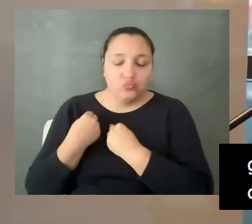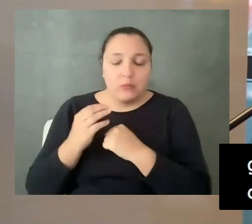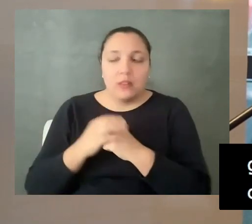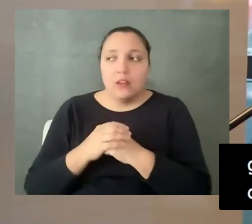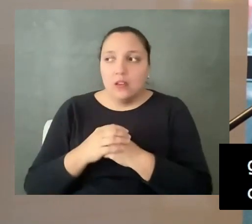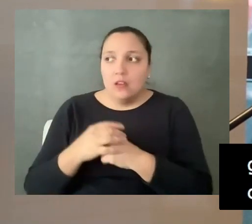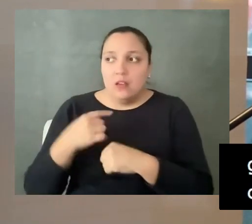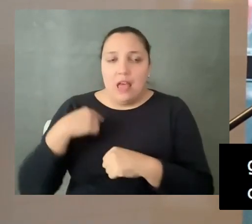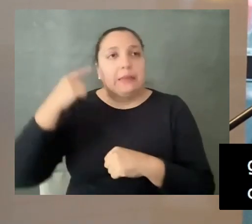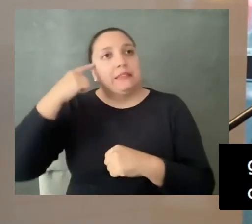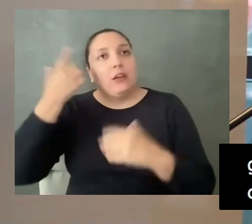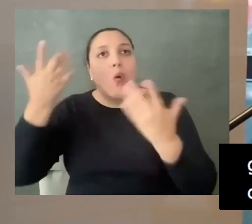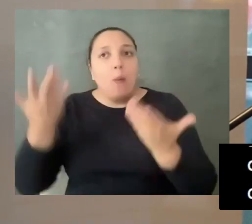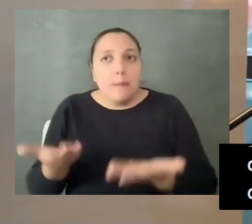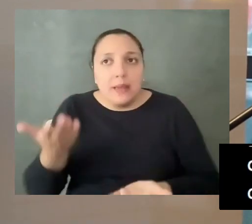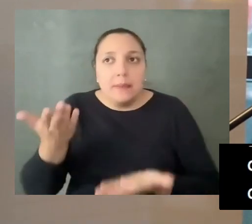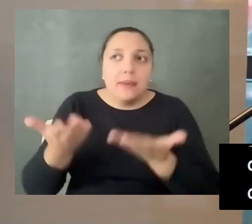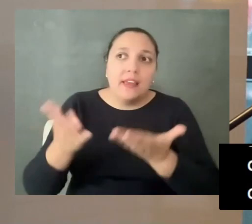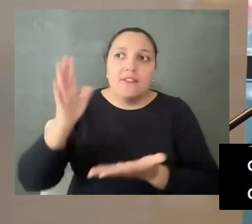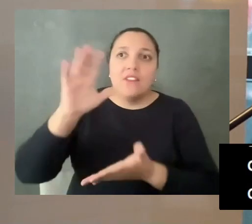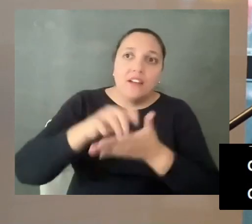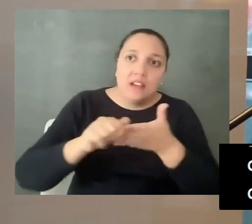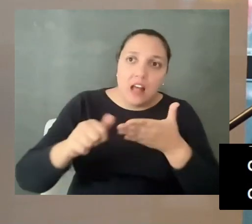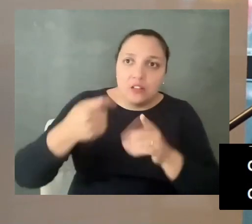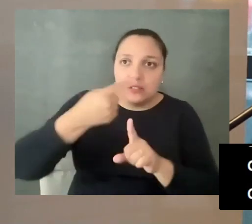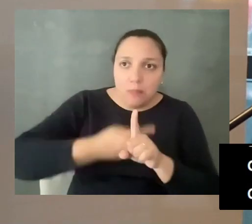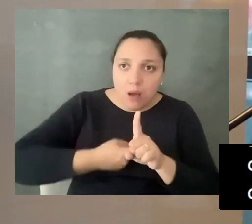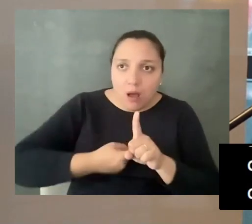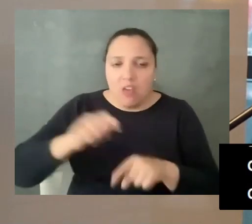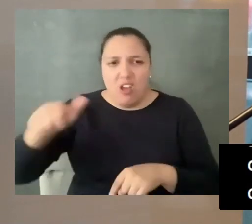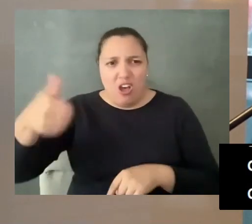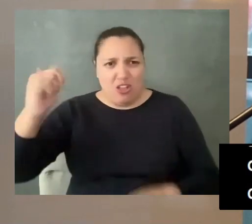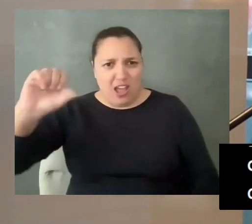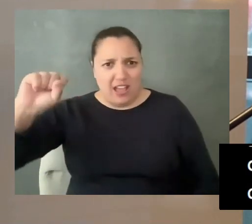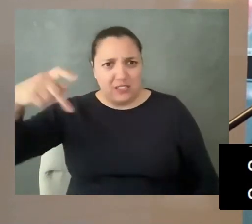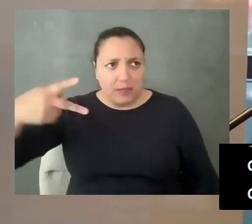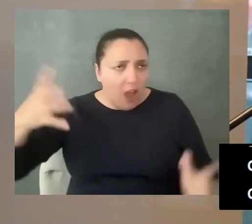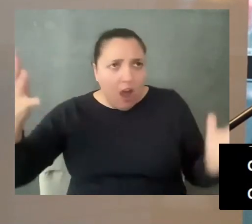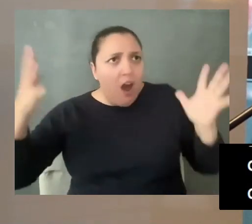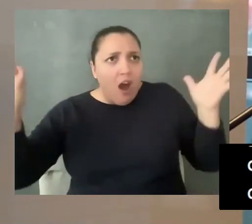a month, and I know all the ISPs were like gasping.